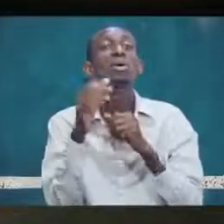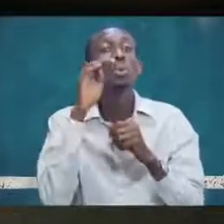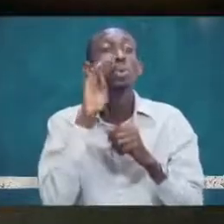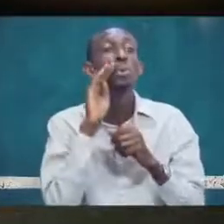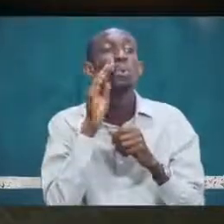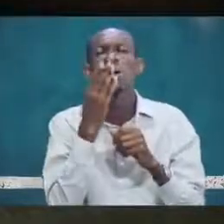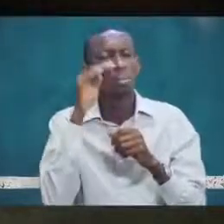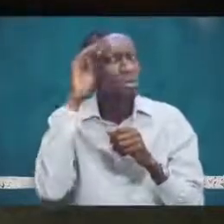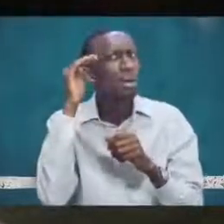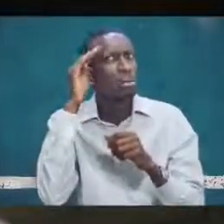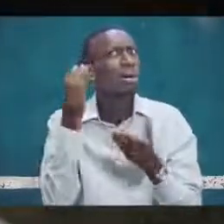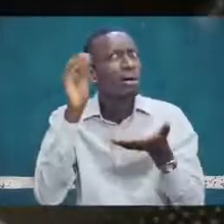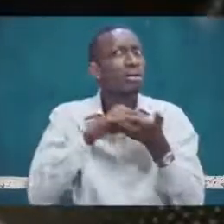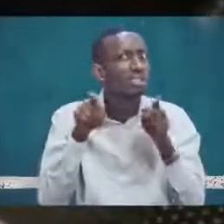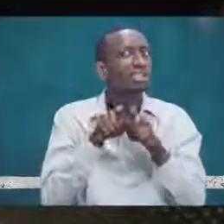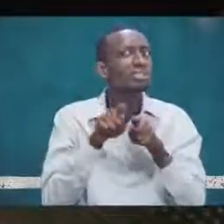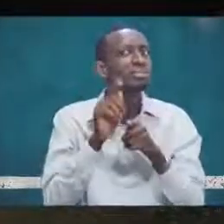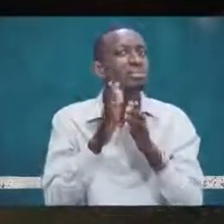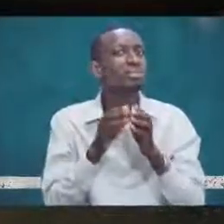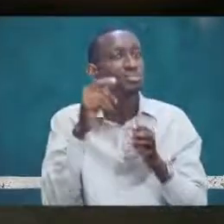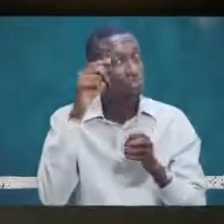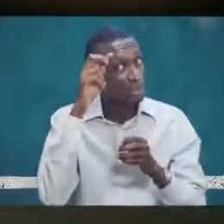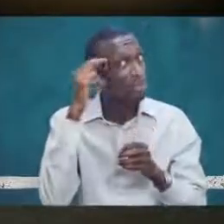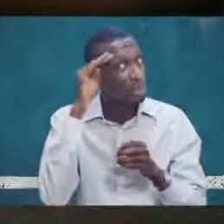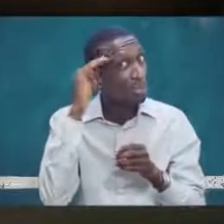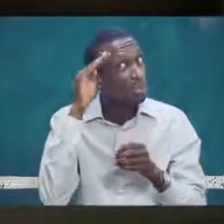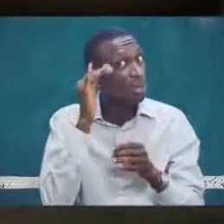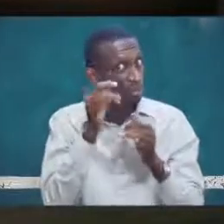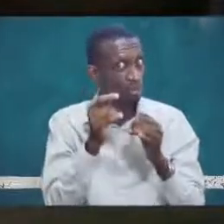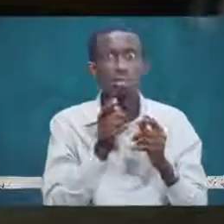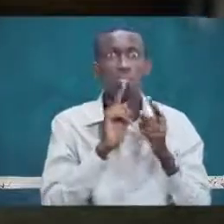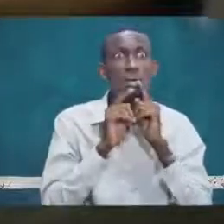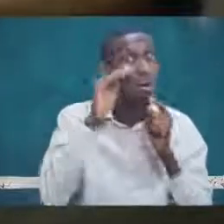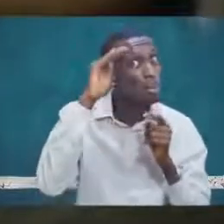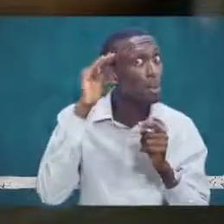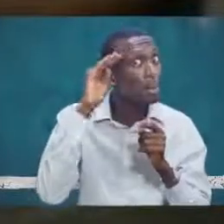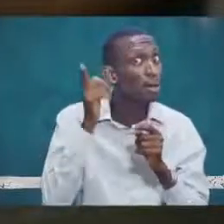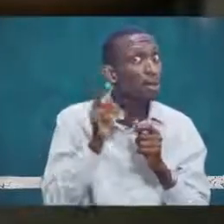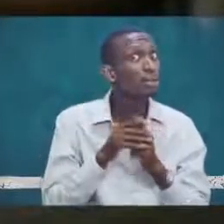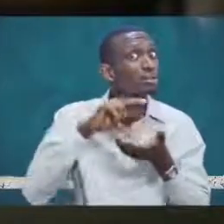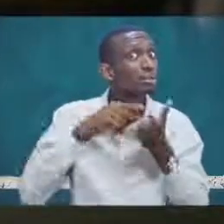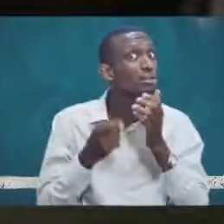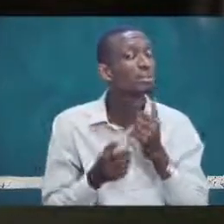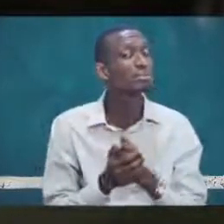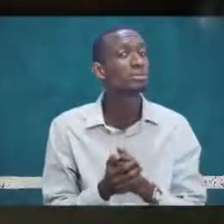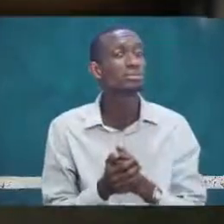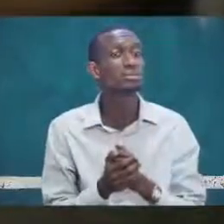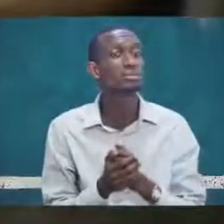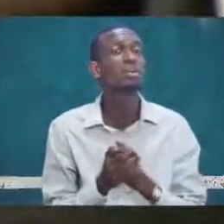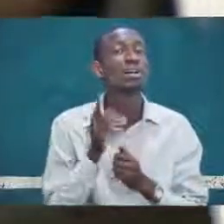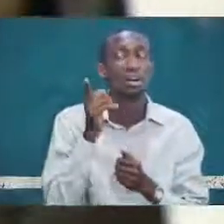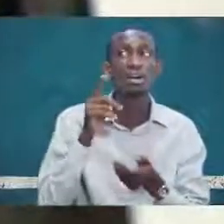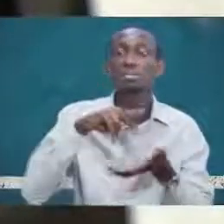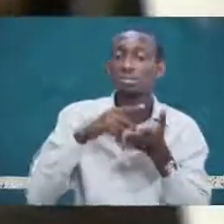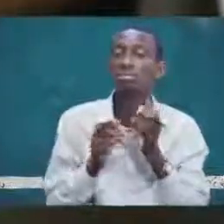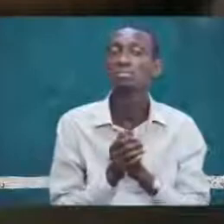or somehow pink again. If it is turning to somehow pink again, what does that mean? It means that